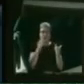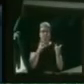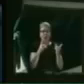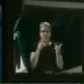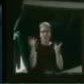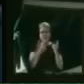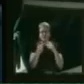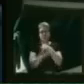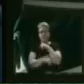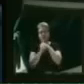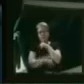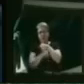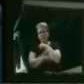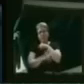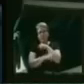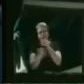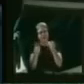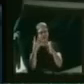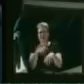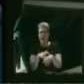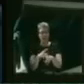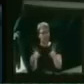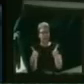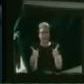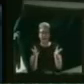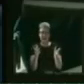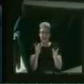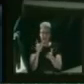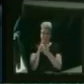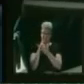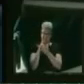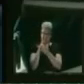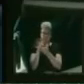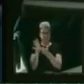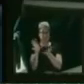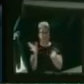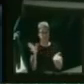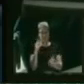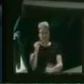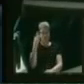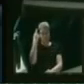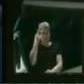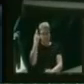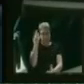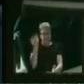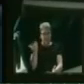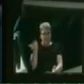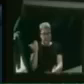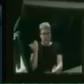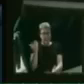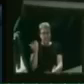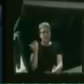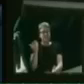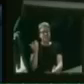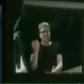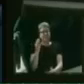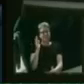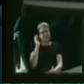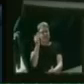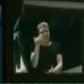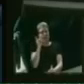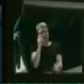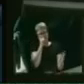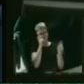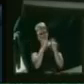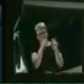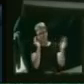for reprimands all year. But to just let someone go, it almost is perceived as retaliation.